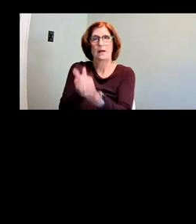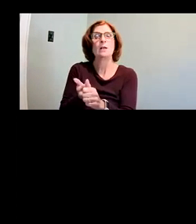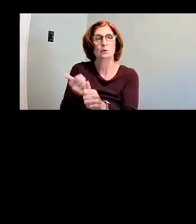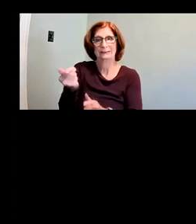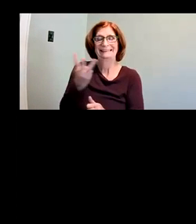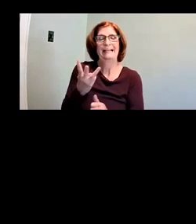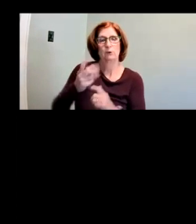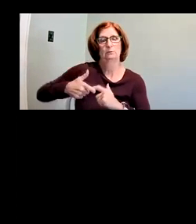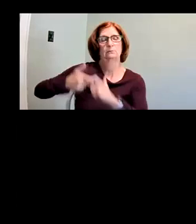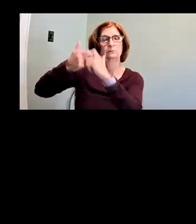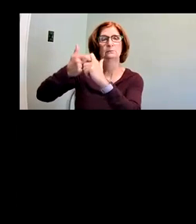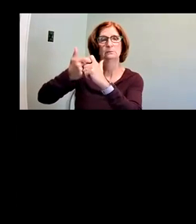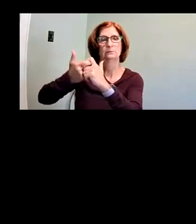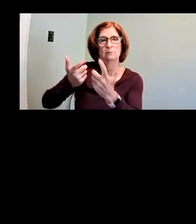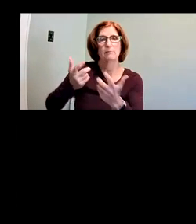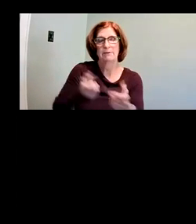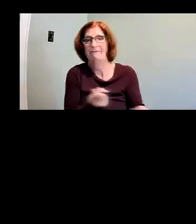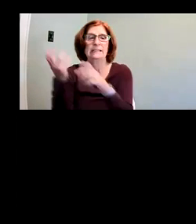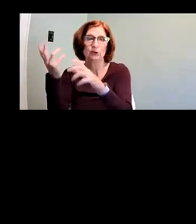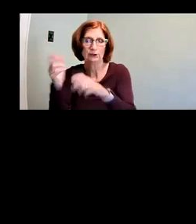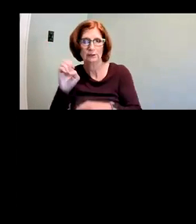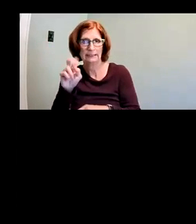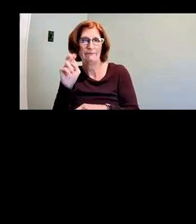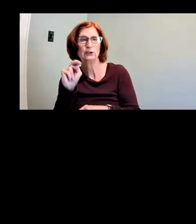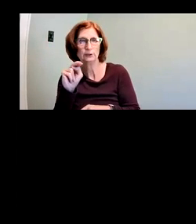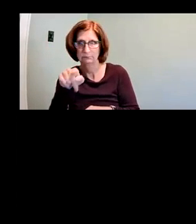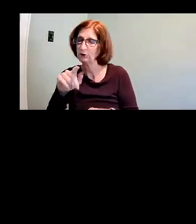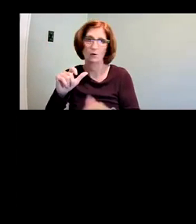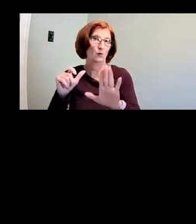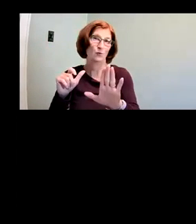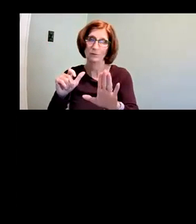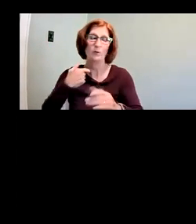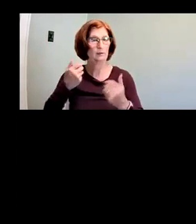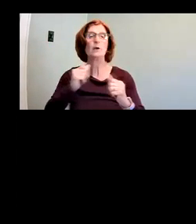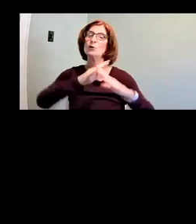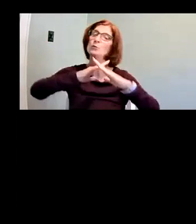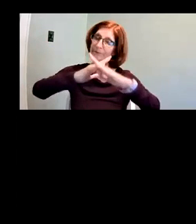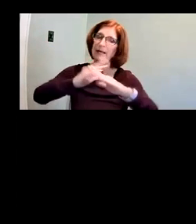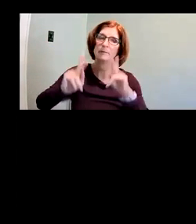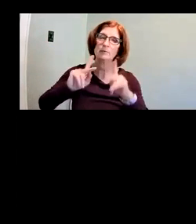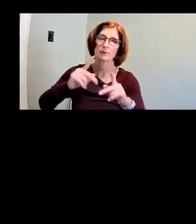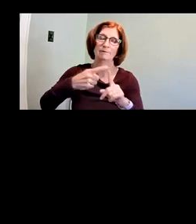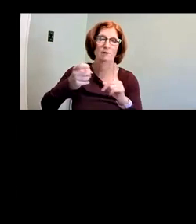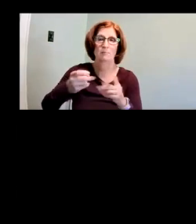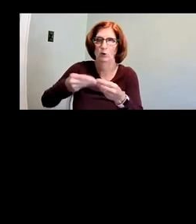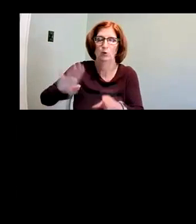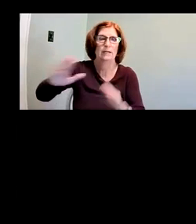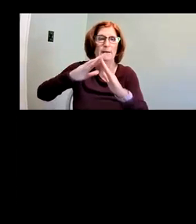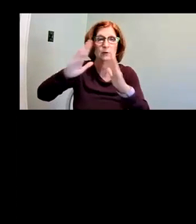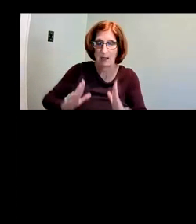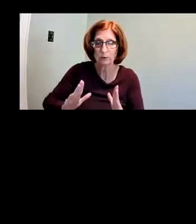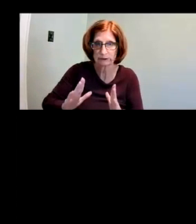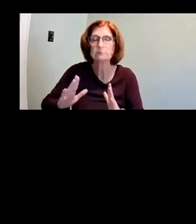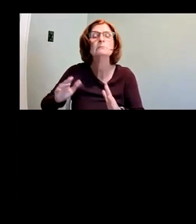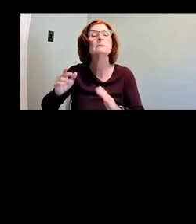moratoria, these do not protect and cover all cases. So we have been preventing evictions since the pandemic for those cases that are not covered